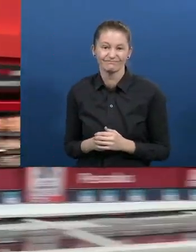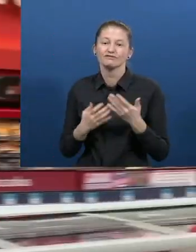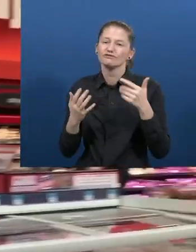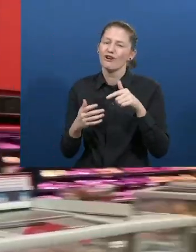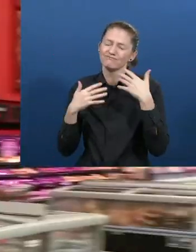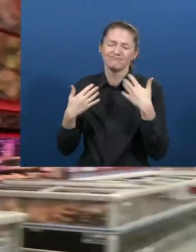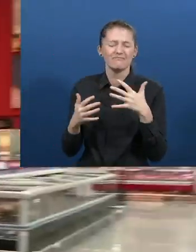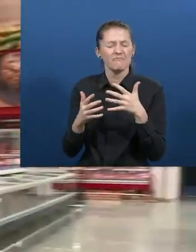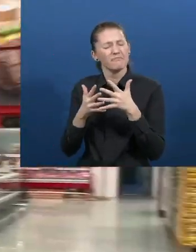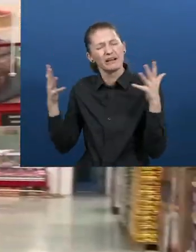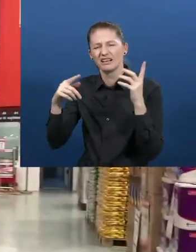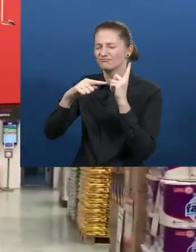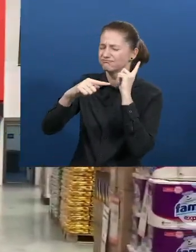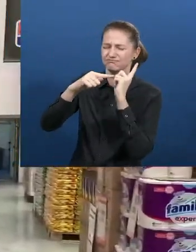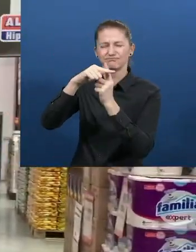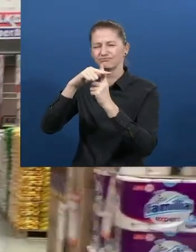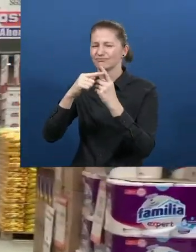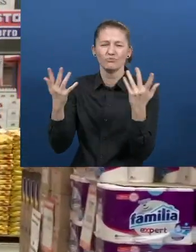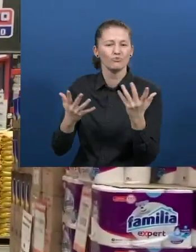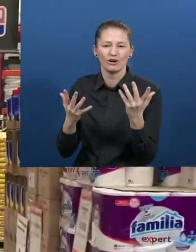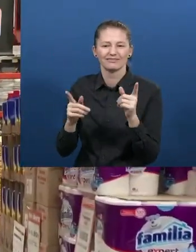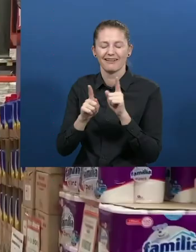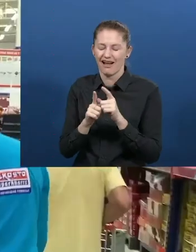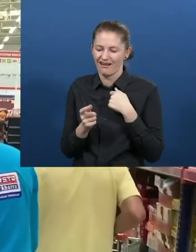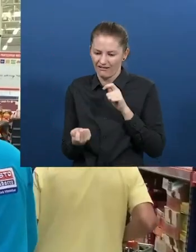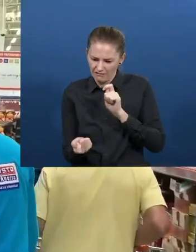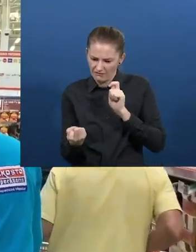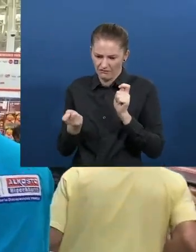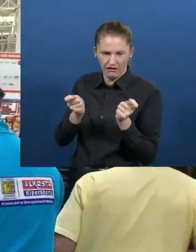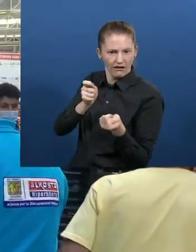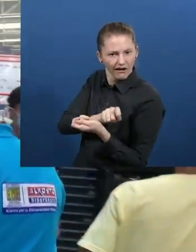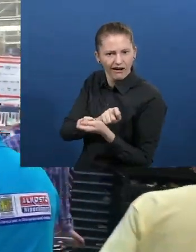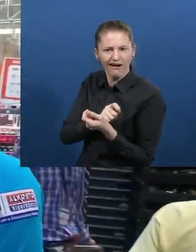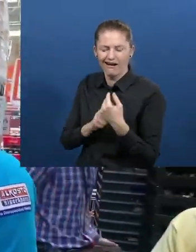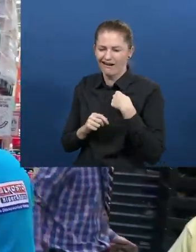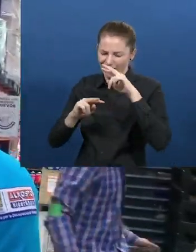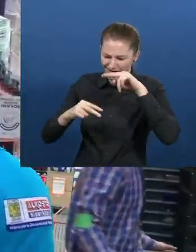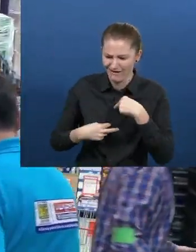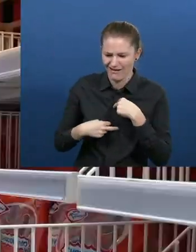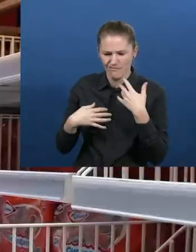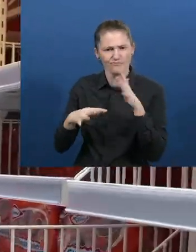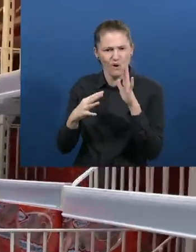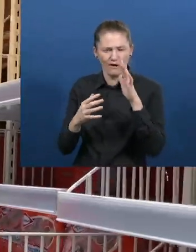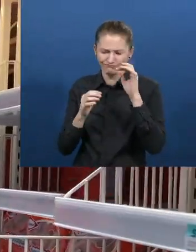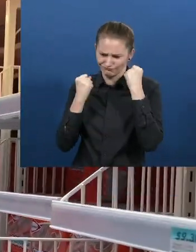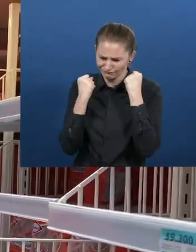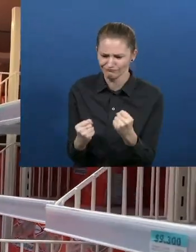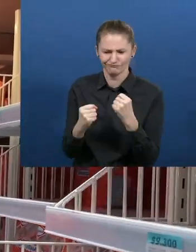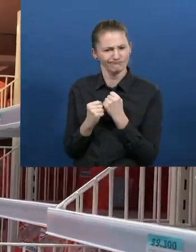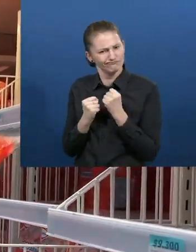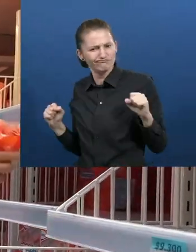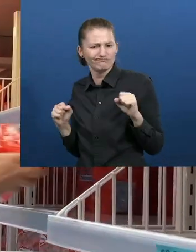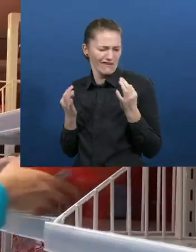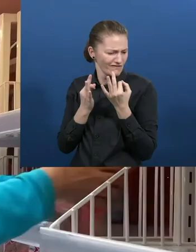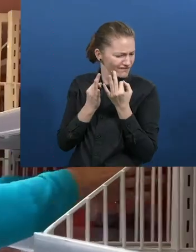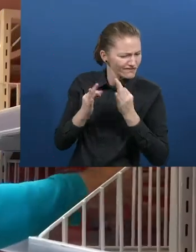Uno de los mayores beneficios es lo que es coger el transporte, tener la inspiración de sentirme pues,